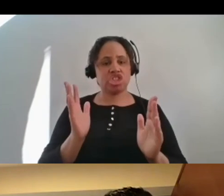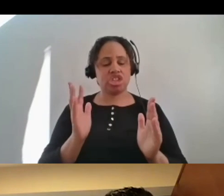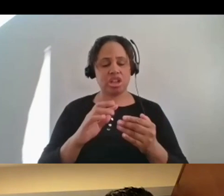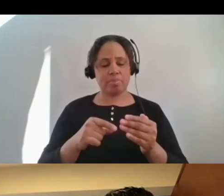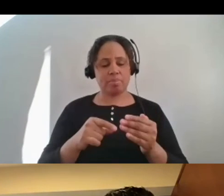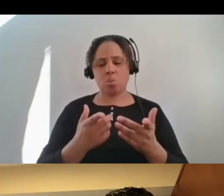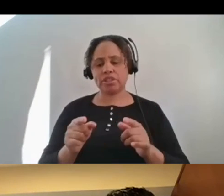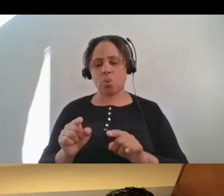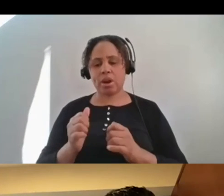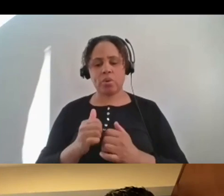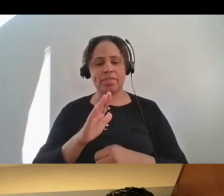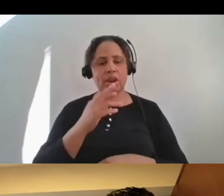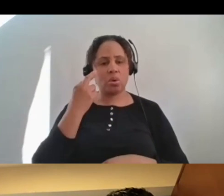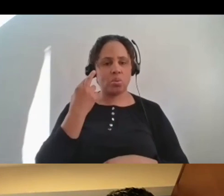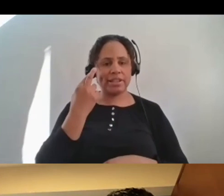with their motives and